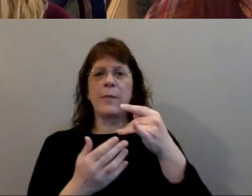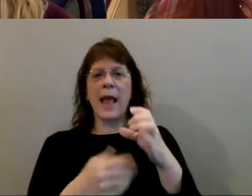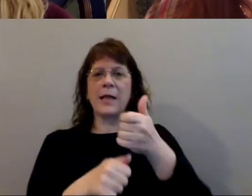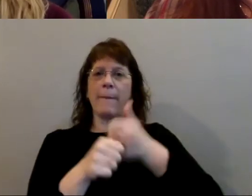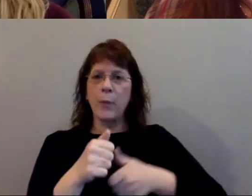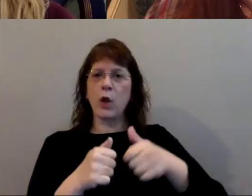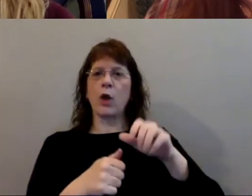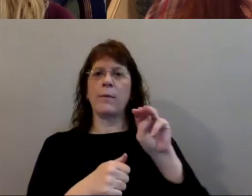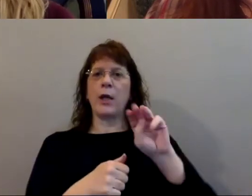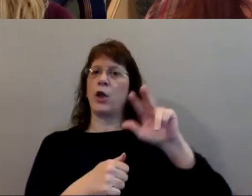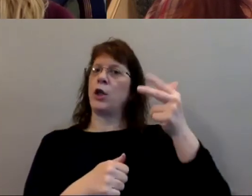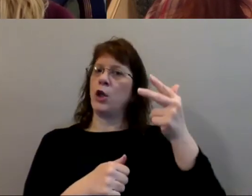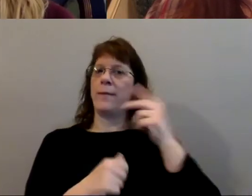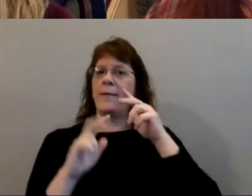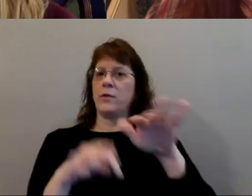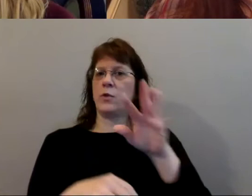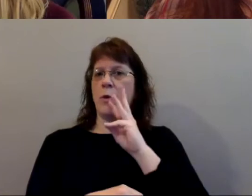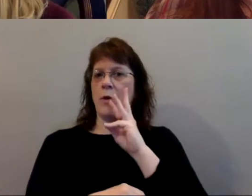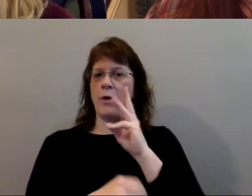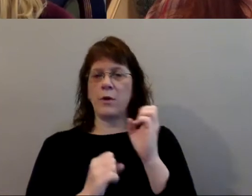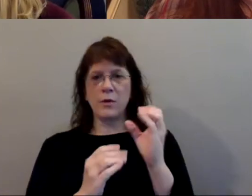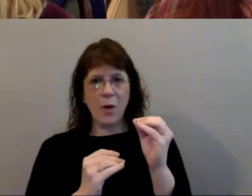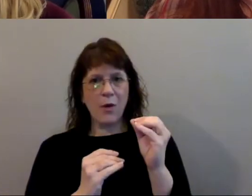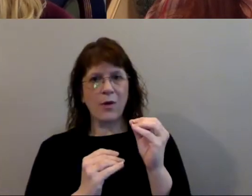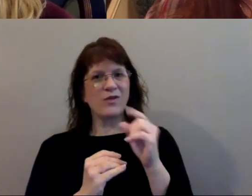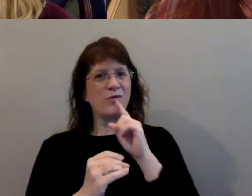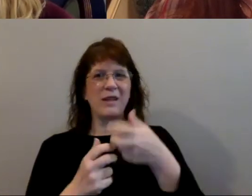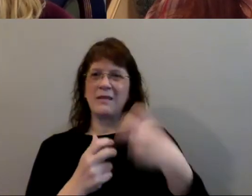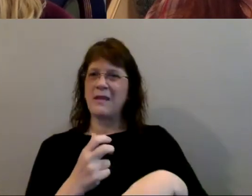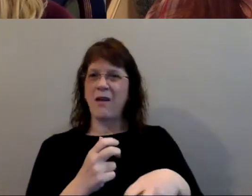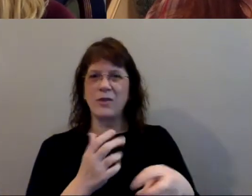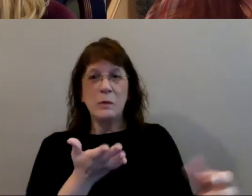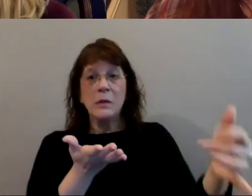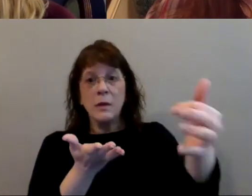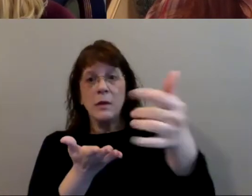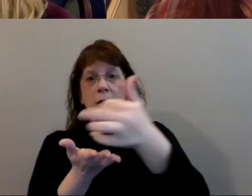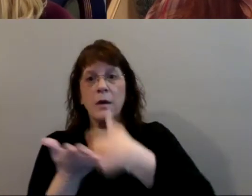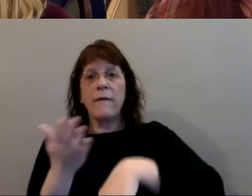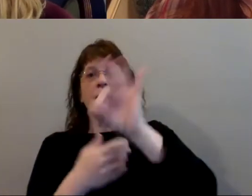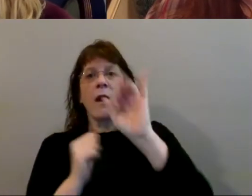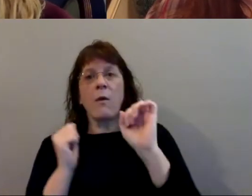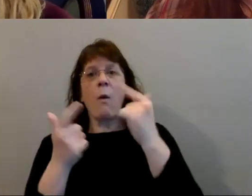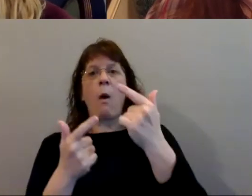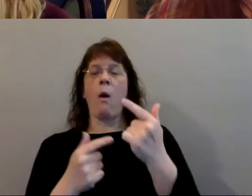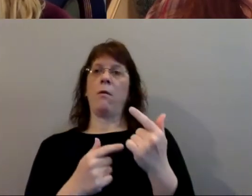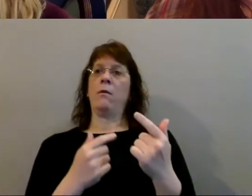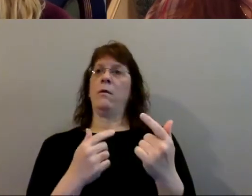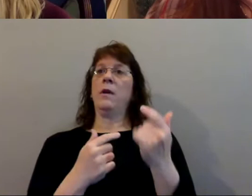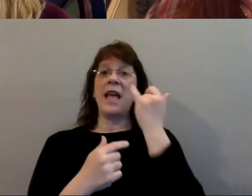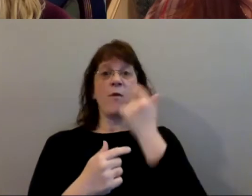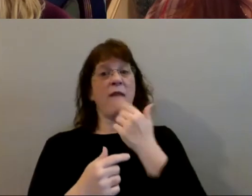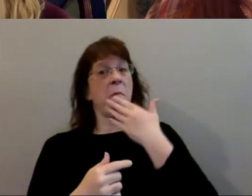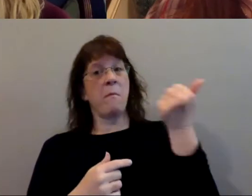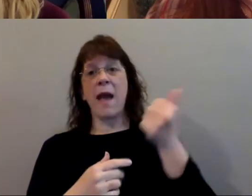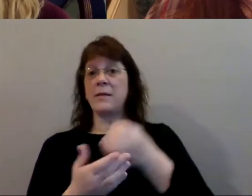of seawater. So it's really tough to get out, especially because even like with the most cutting edge equipment, we're still not great at